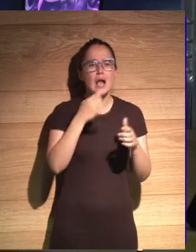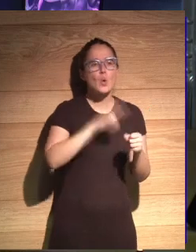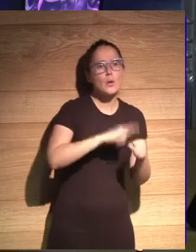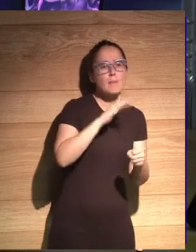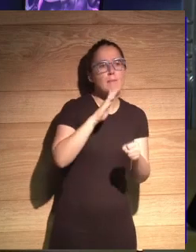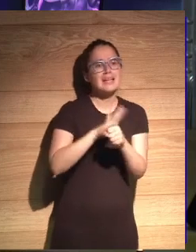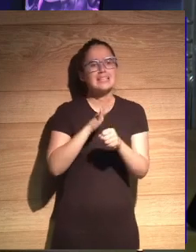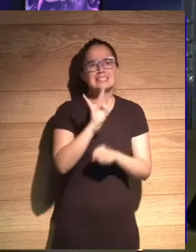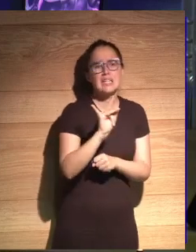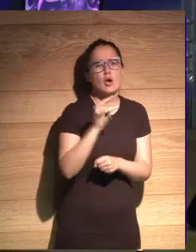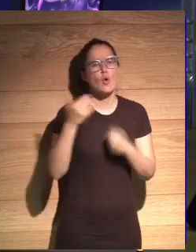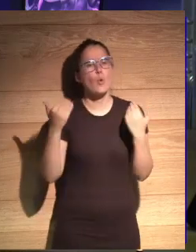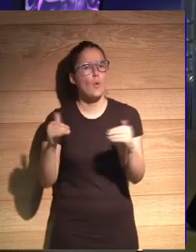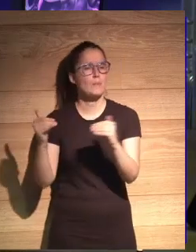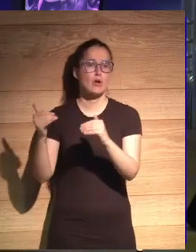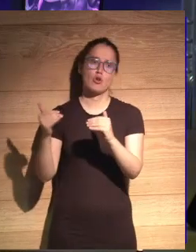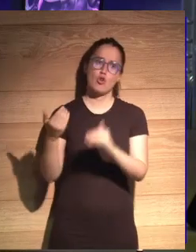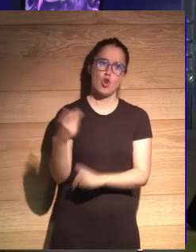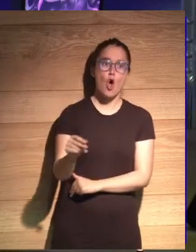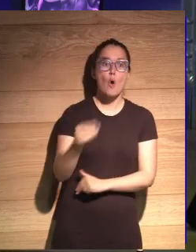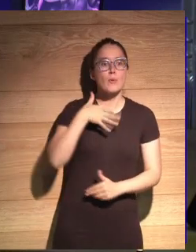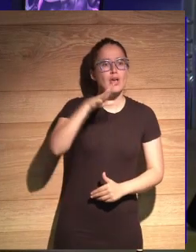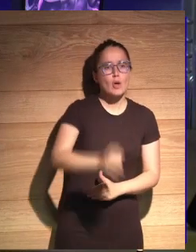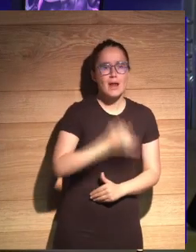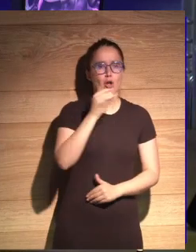their children and whether they can